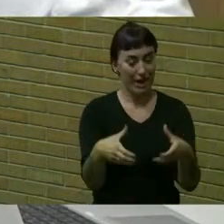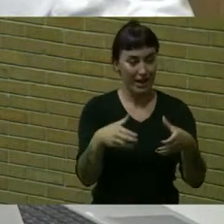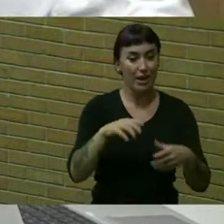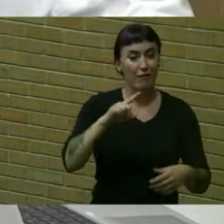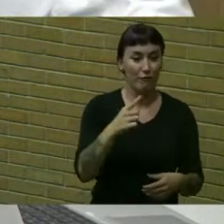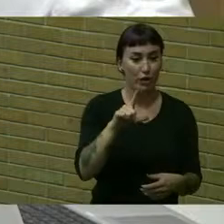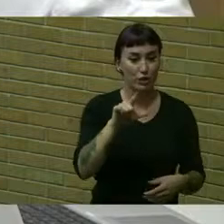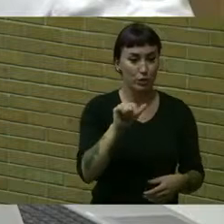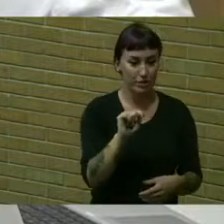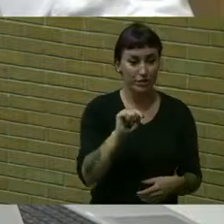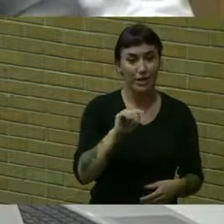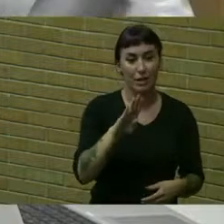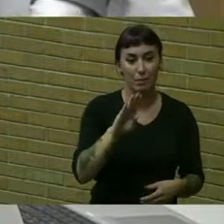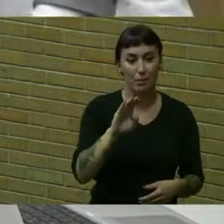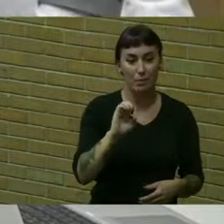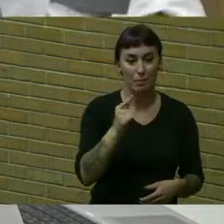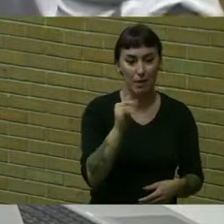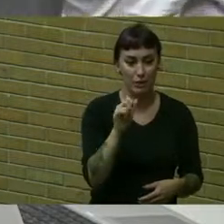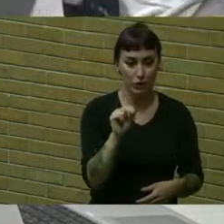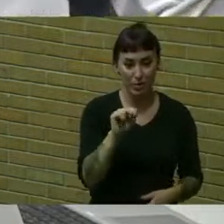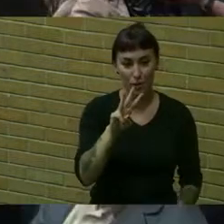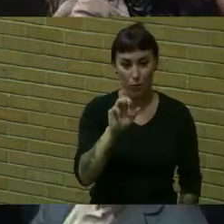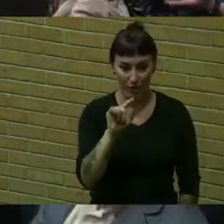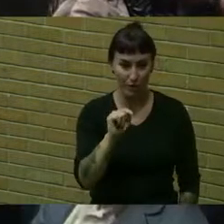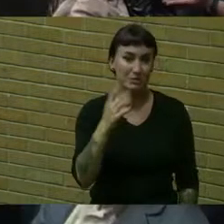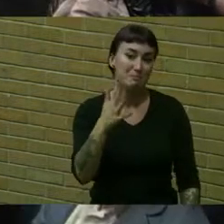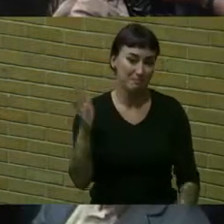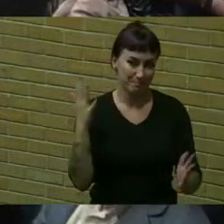Lieutenant Benjamin Wilt. Wonderful.